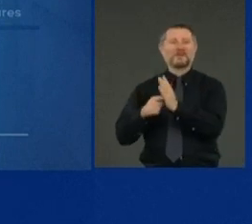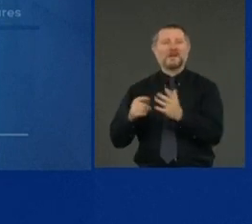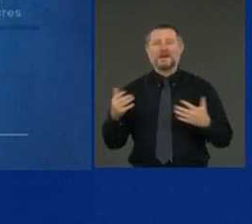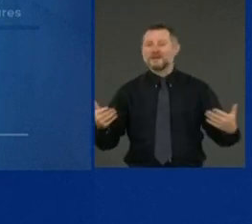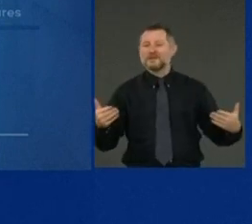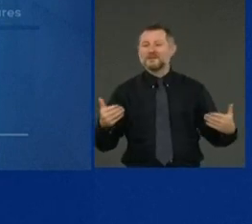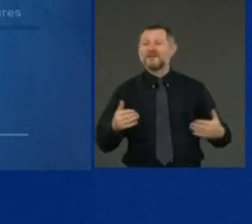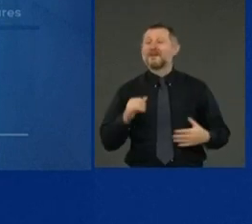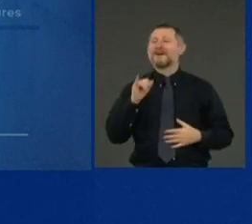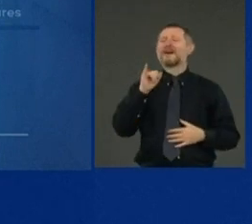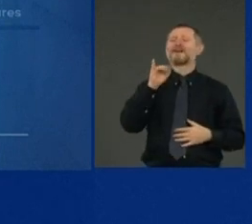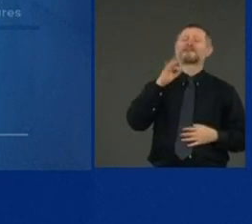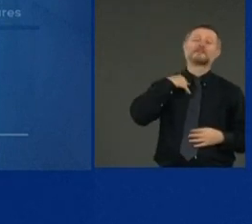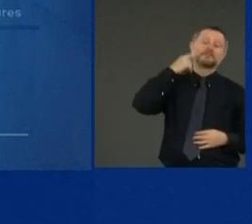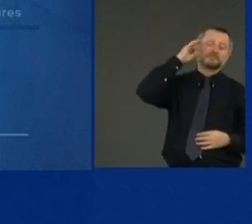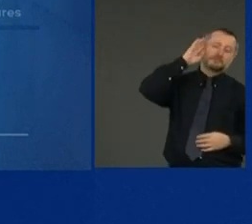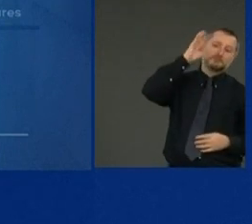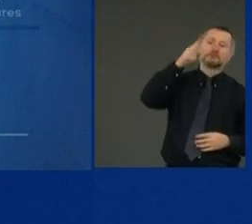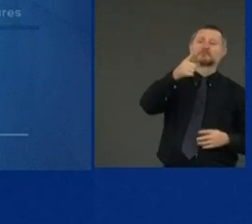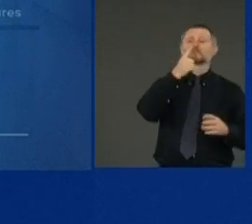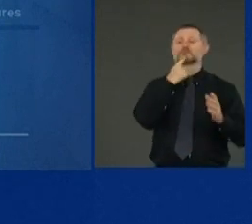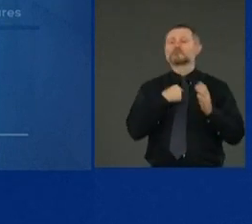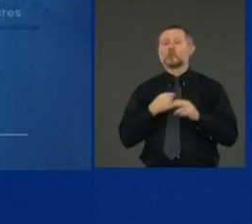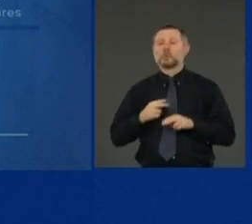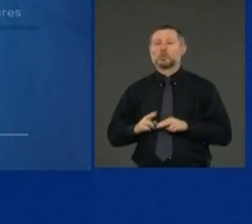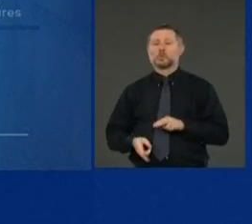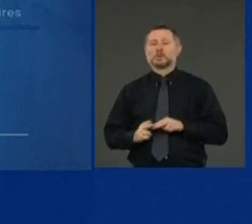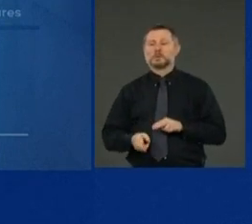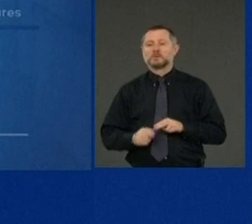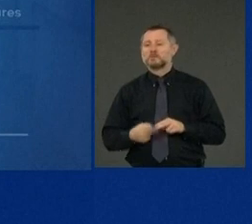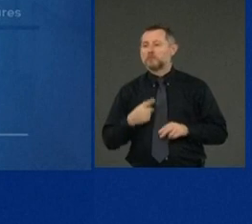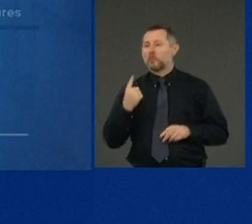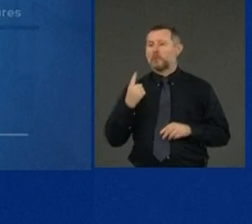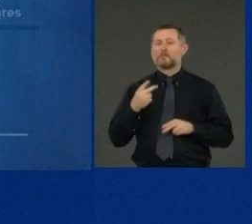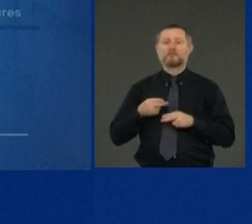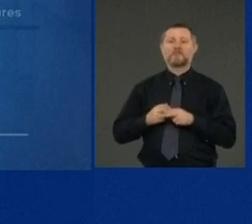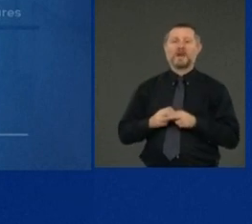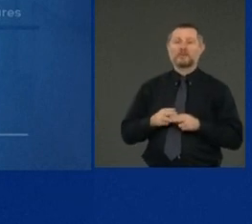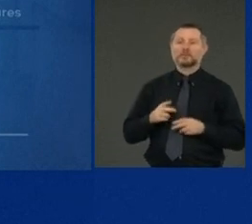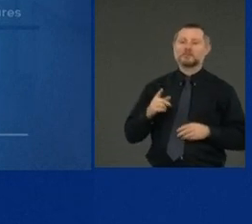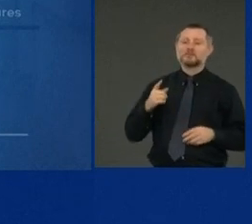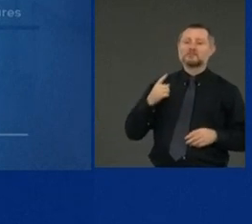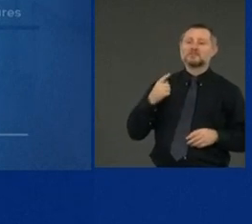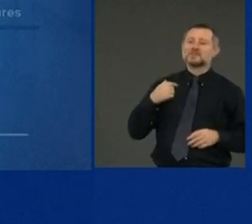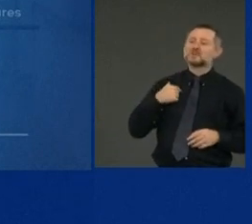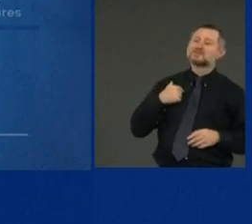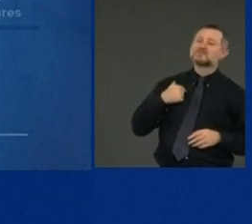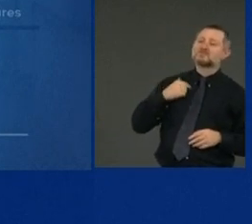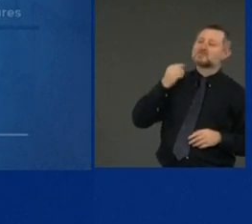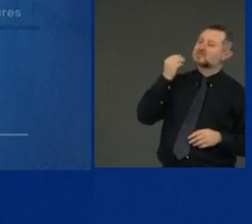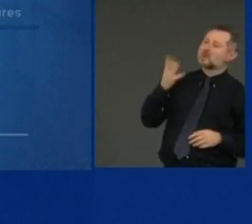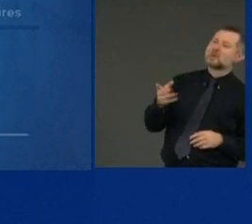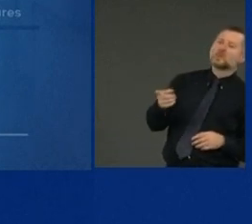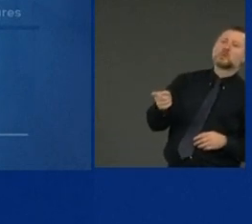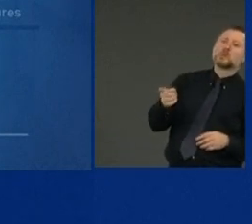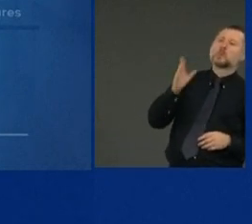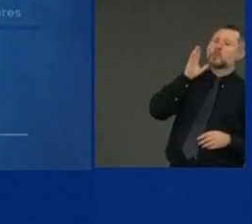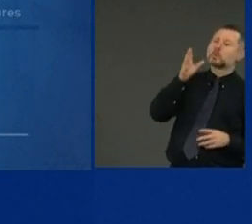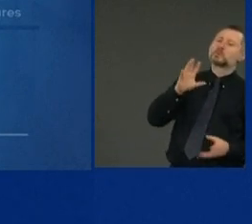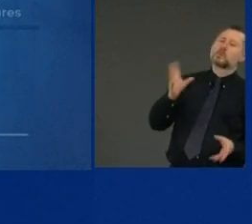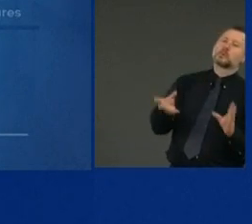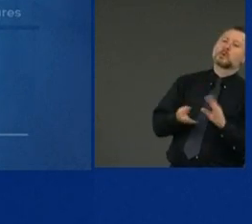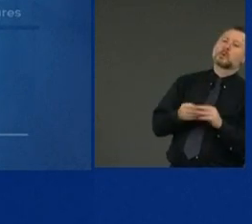per day, they say, I will tell you you're going to lose 7 pounds per